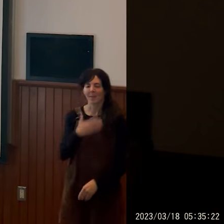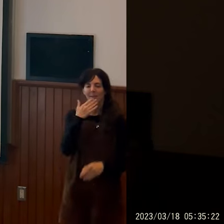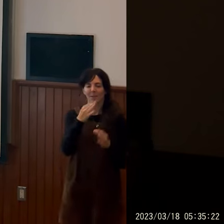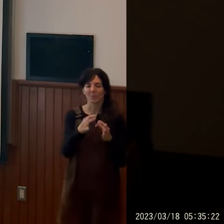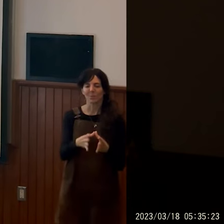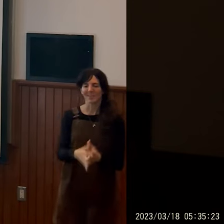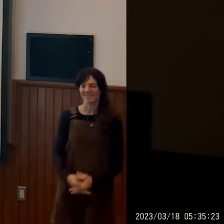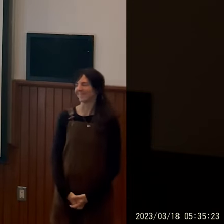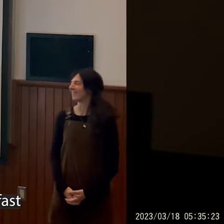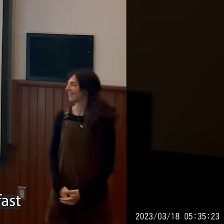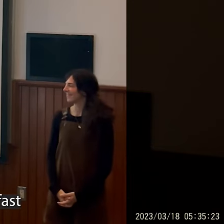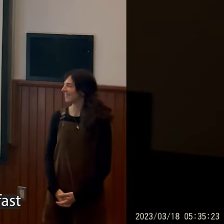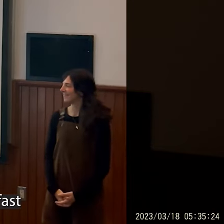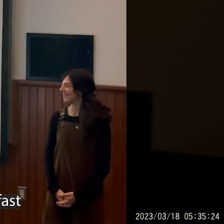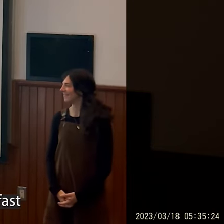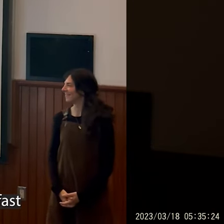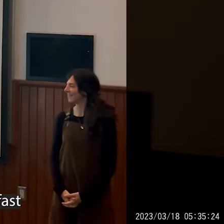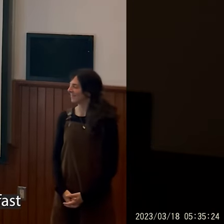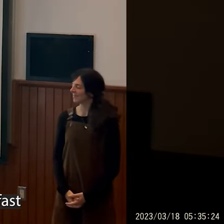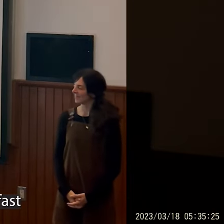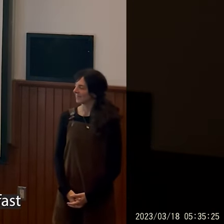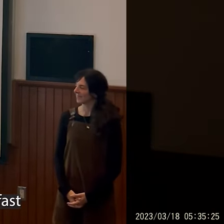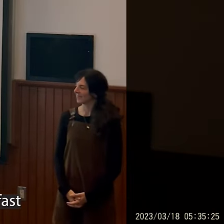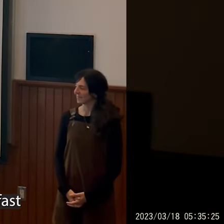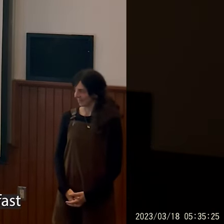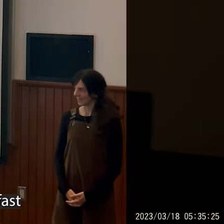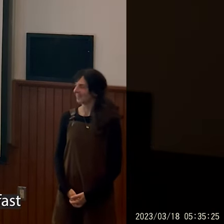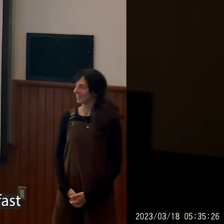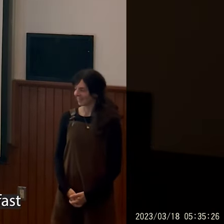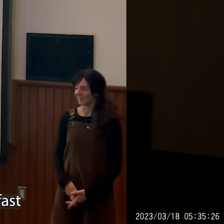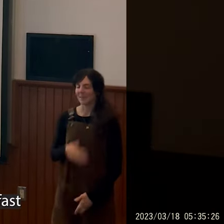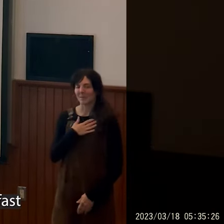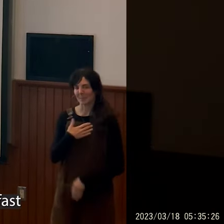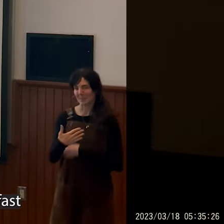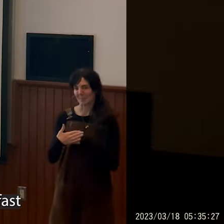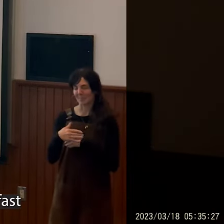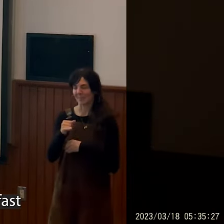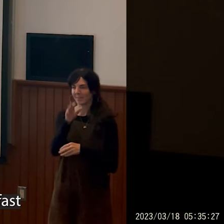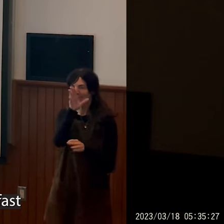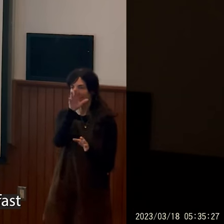interviewers. Just let me know if I am going too fast.